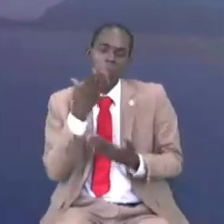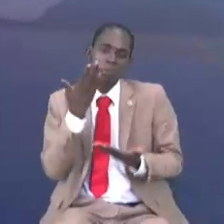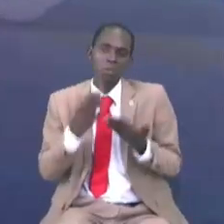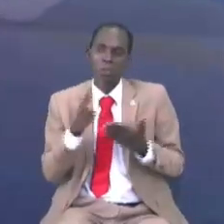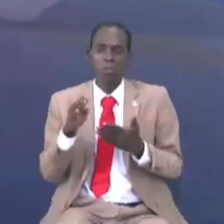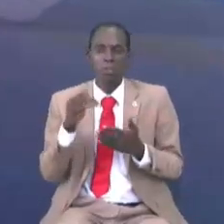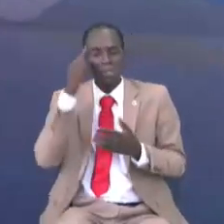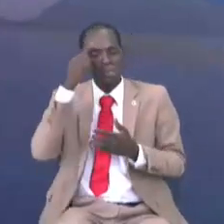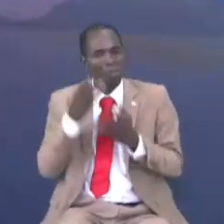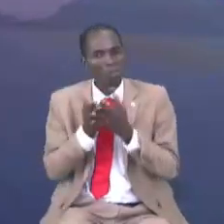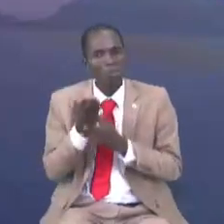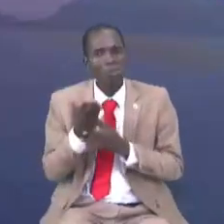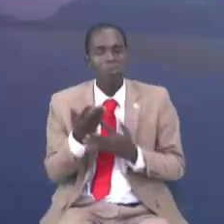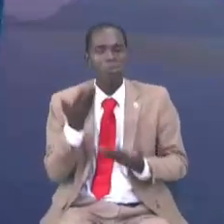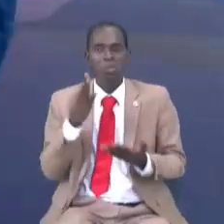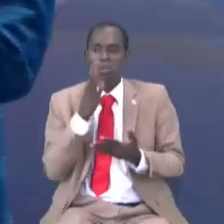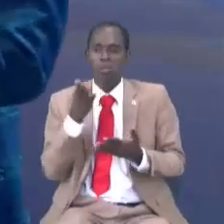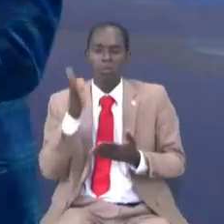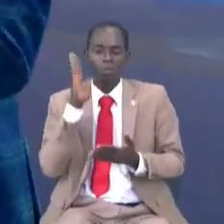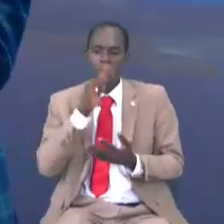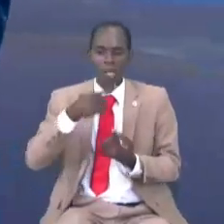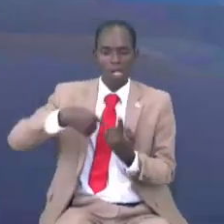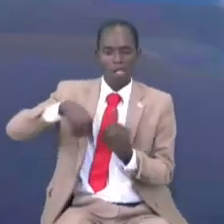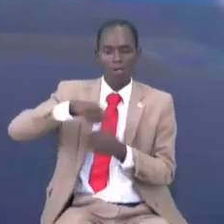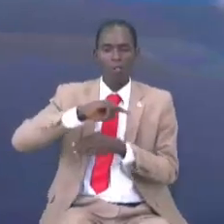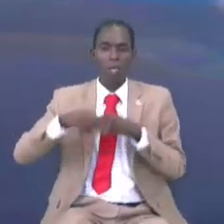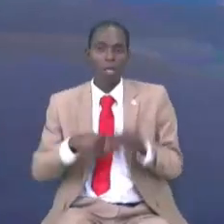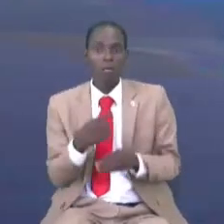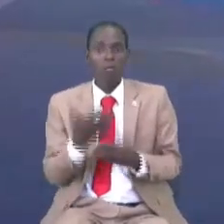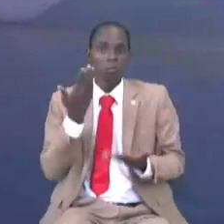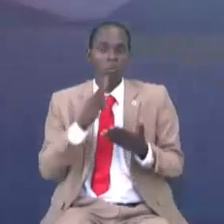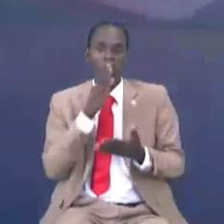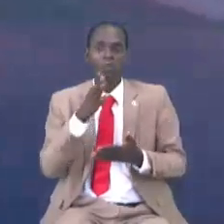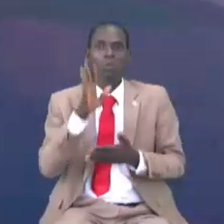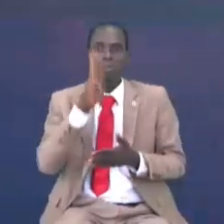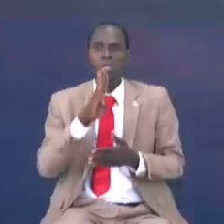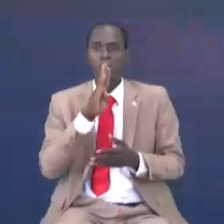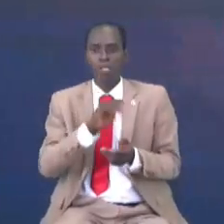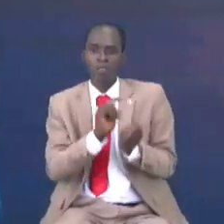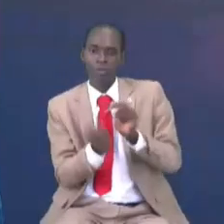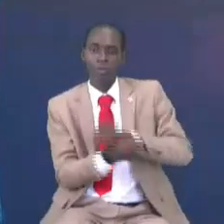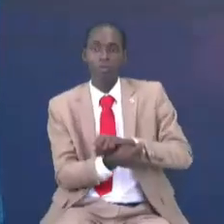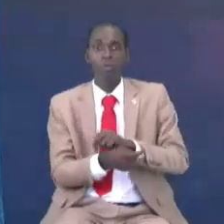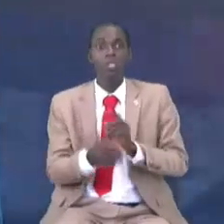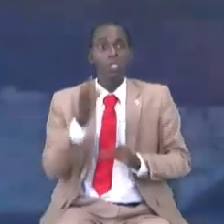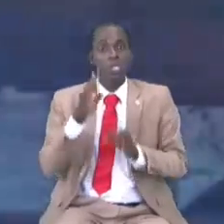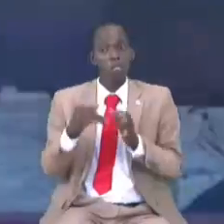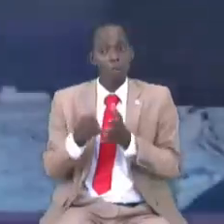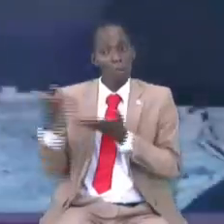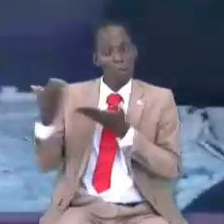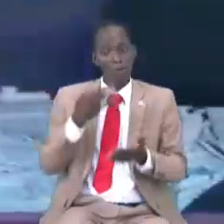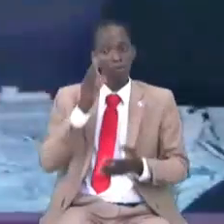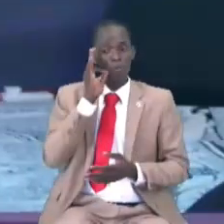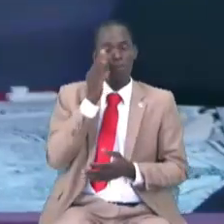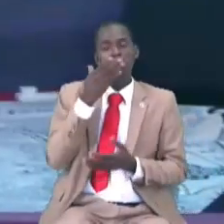a transformation. If it bear fruit, well, and if not, then after